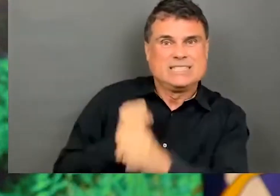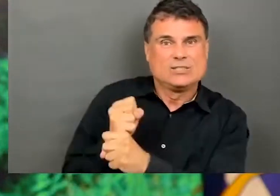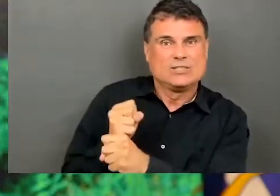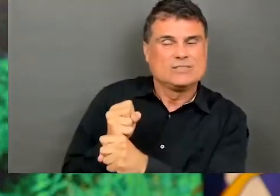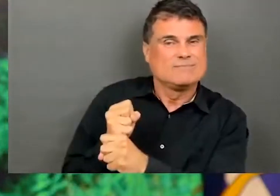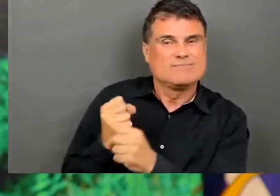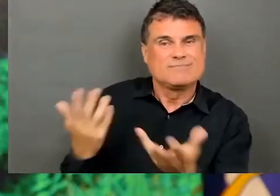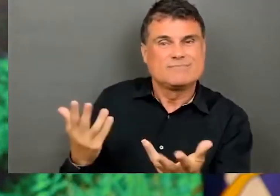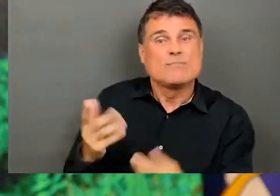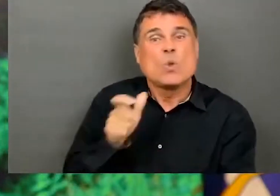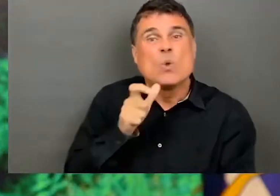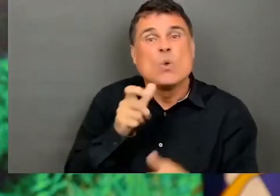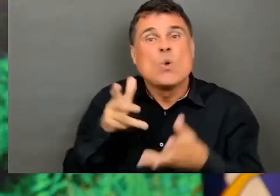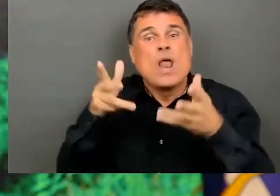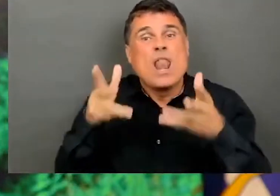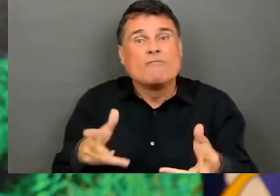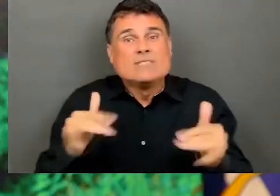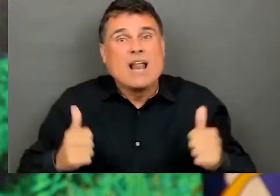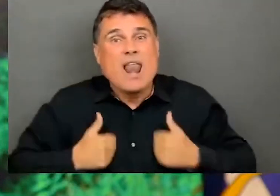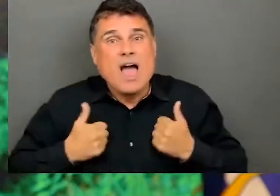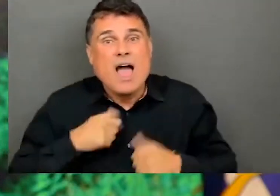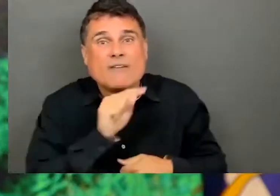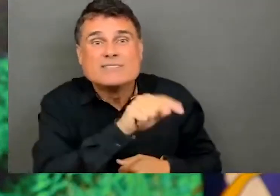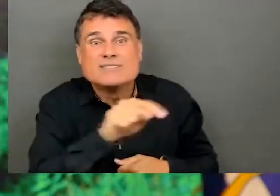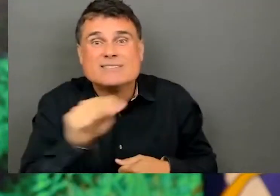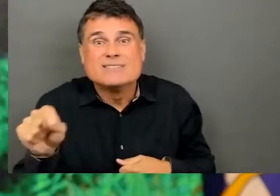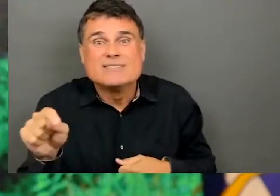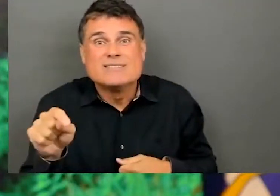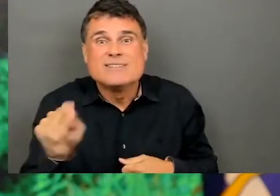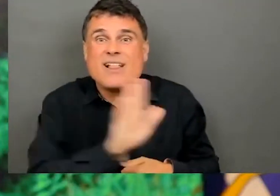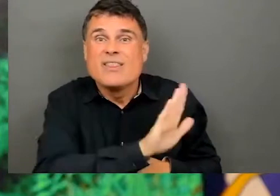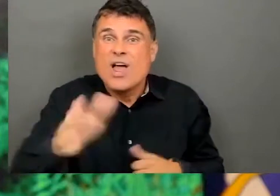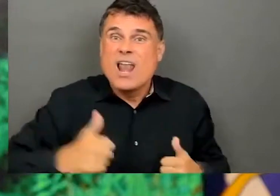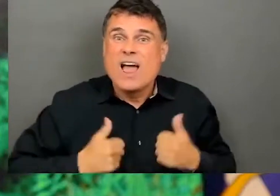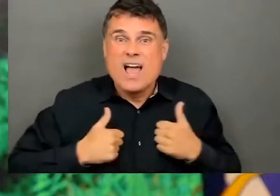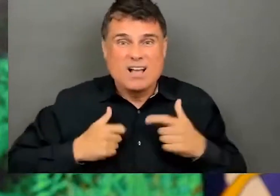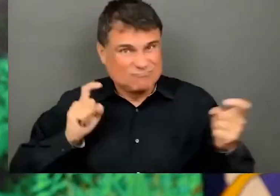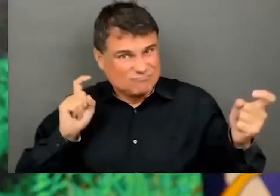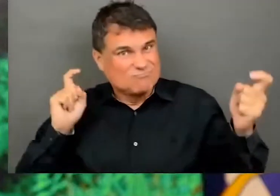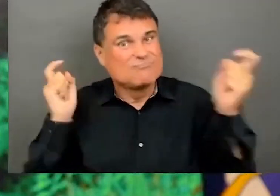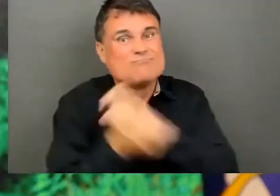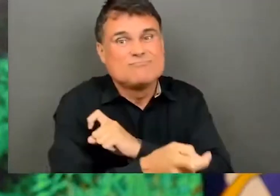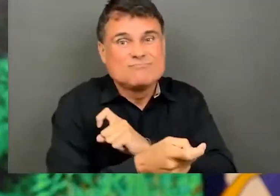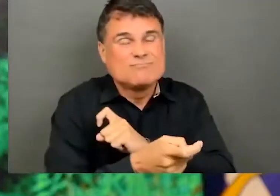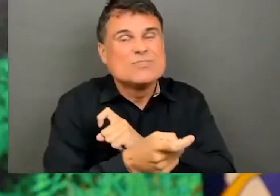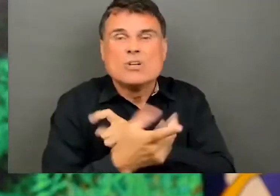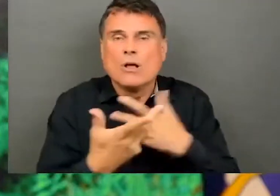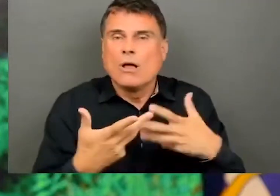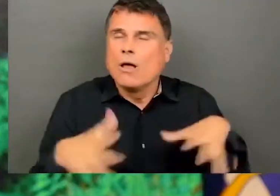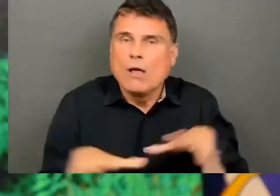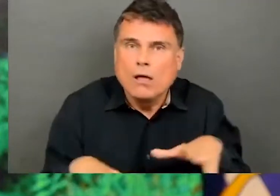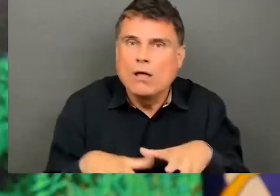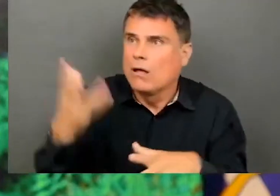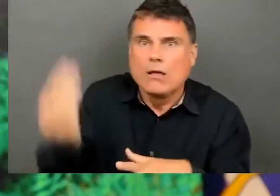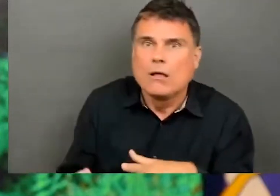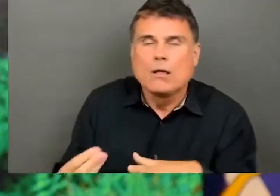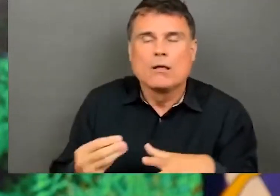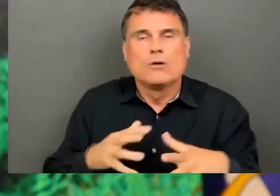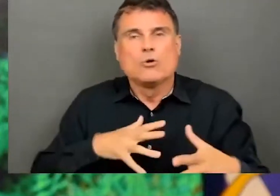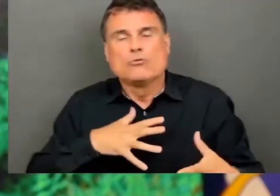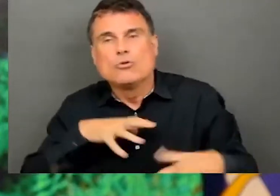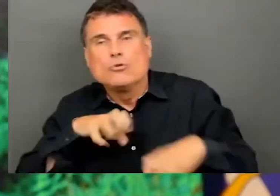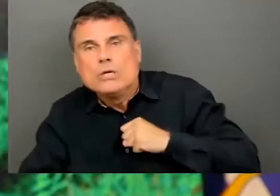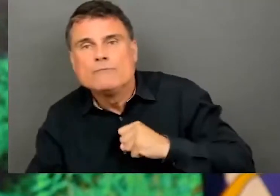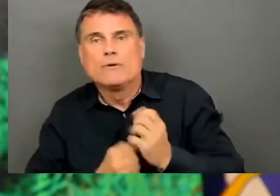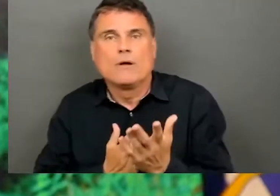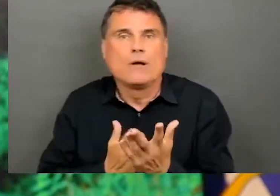behind, mourning the loss of a loved one, and no more so tragically than in this past year and a half, where we've not been able to come